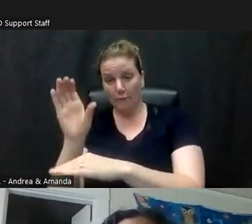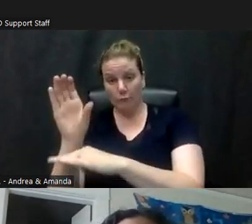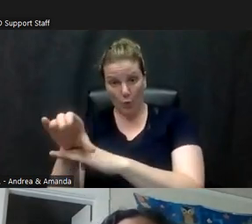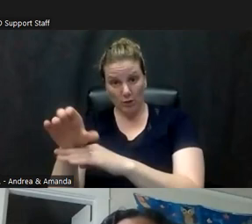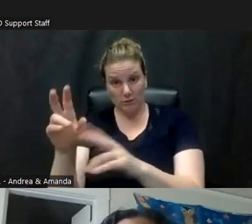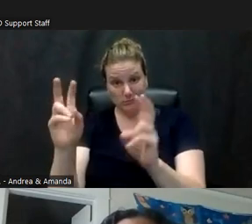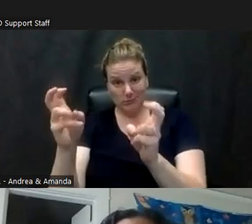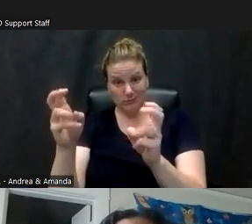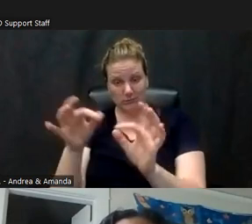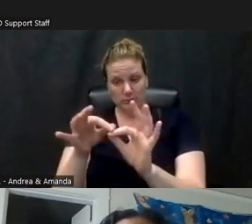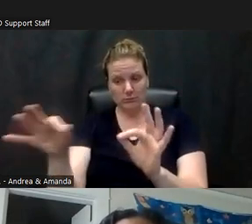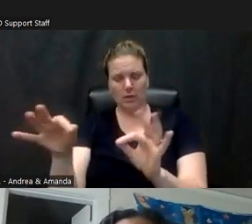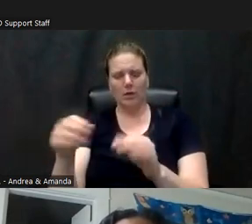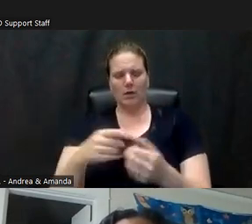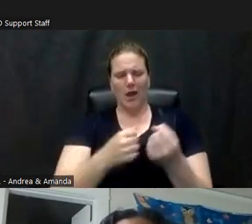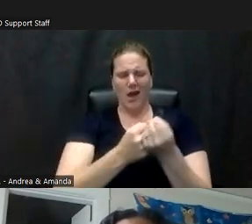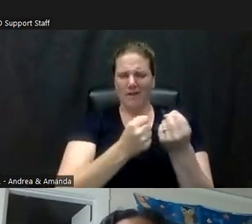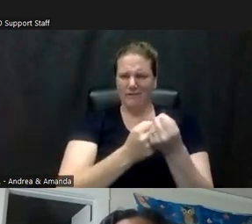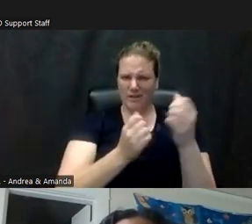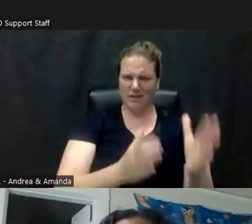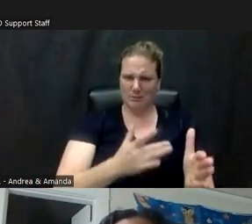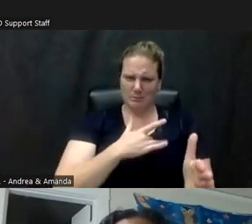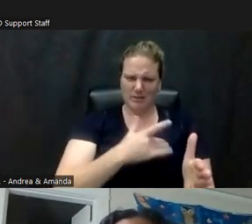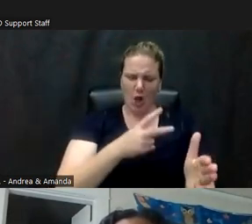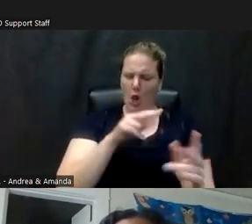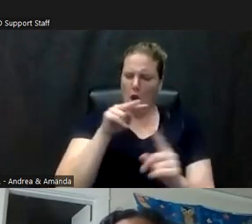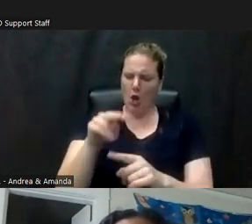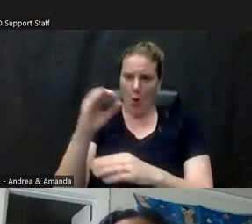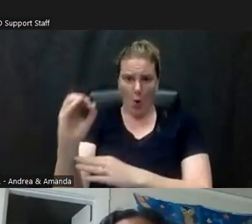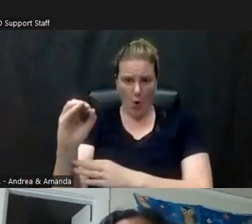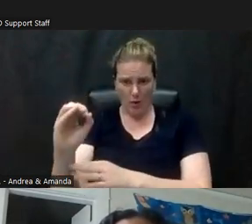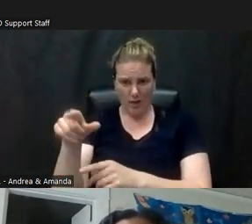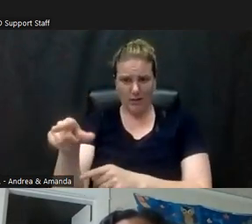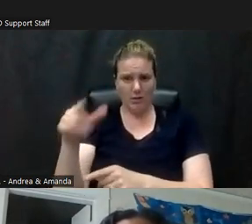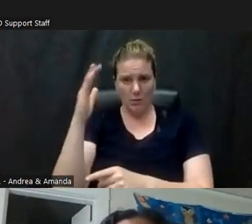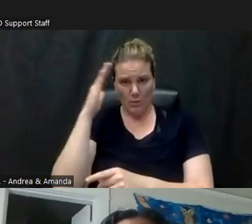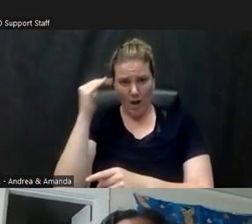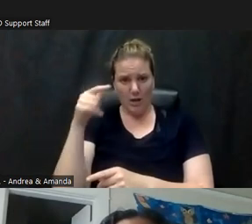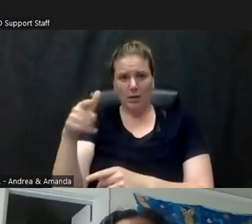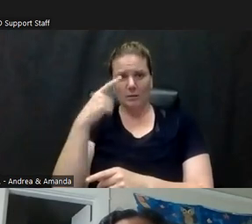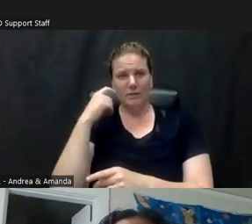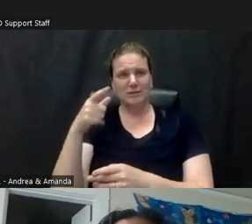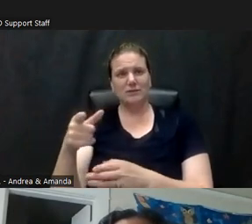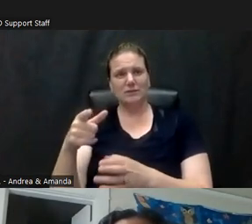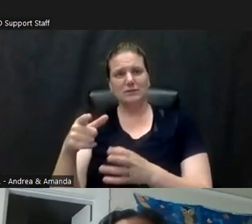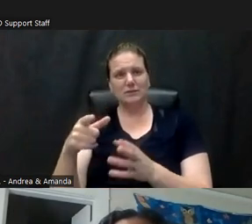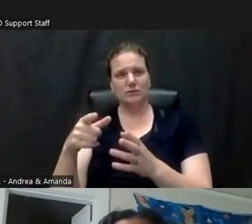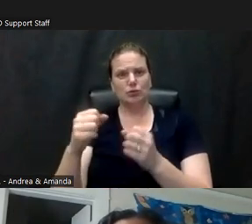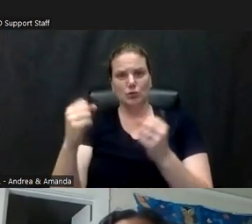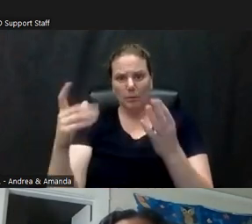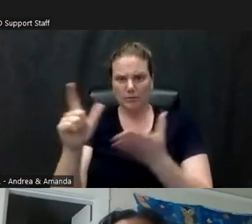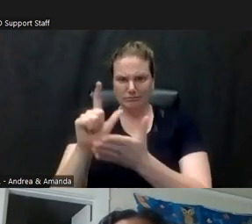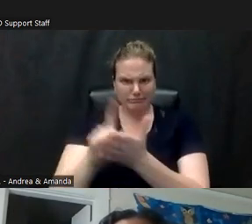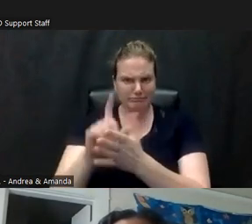often advocates in the area would suggest I look to Oakland because it's been subject to so much litigation over